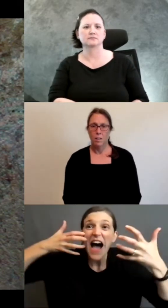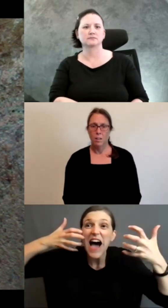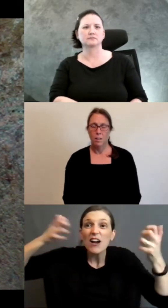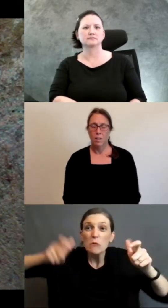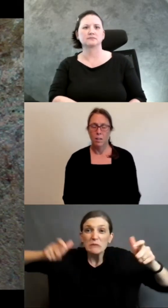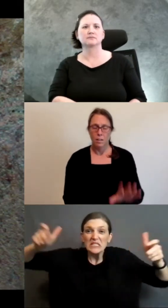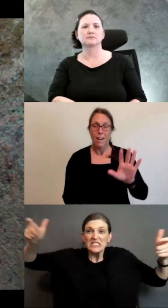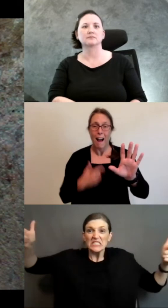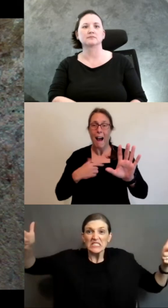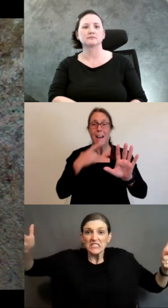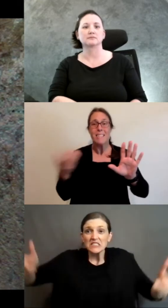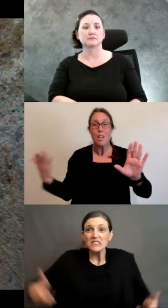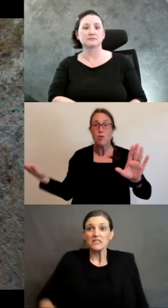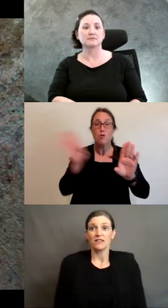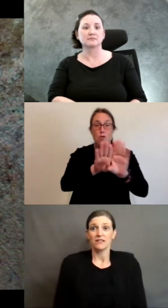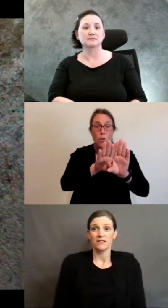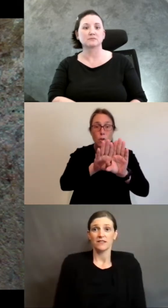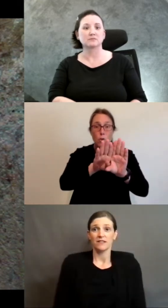door.